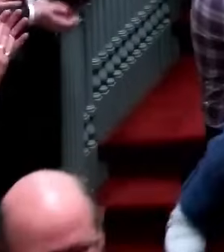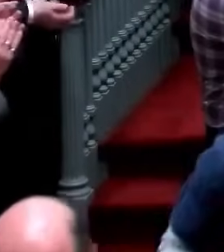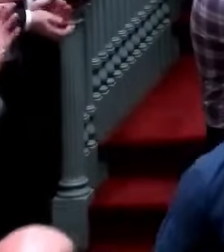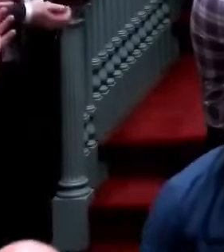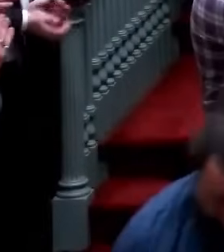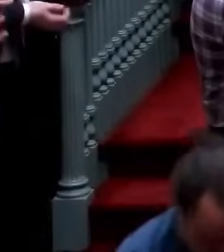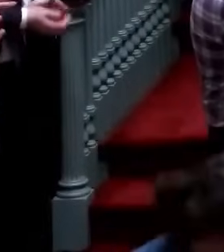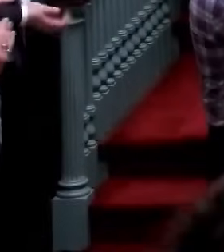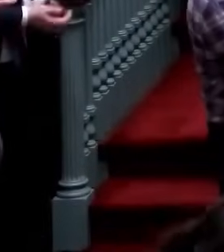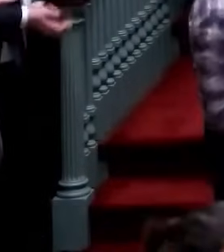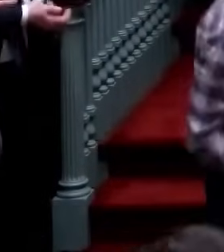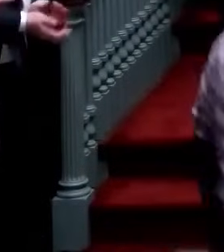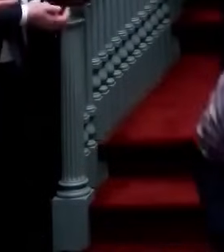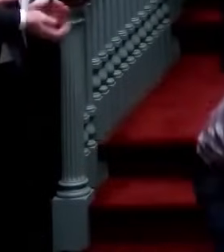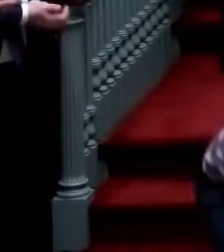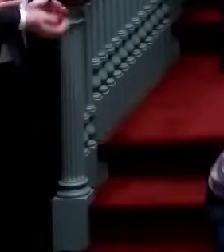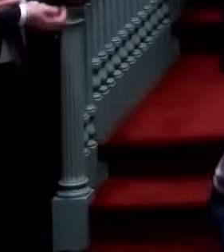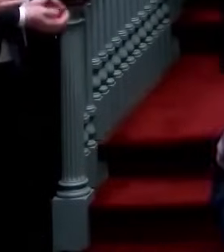There you go.